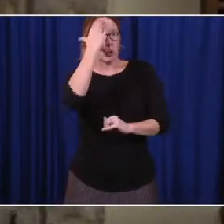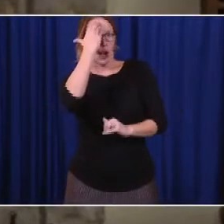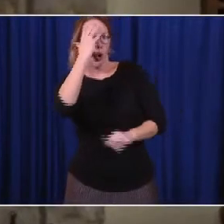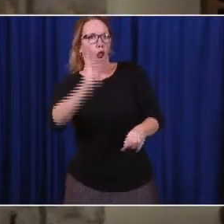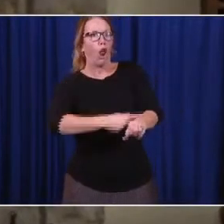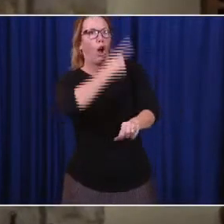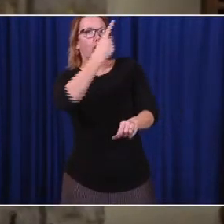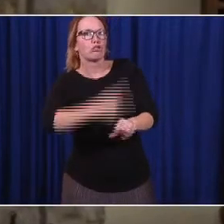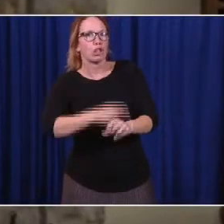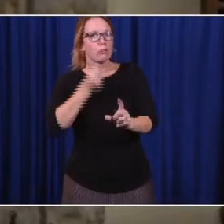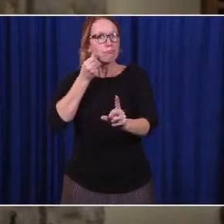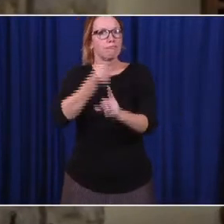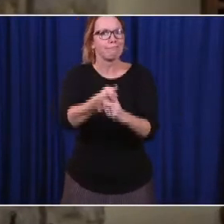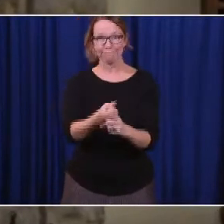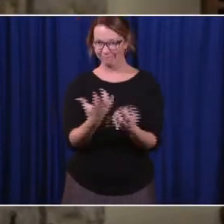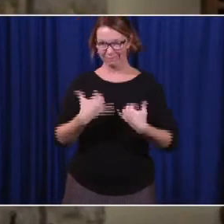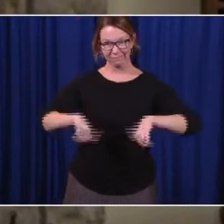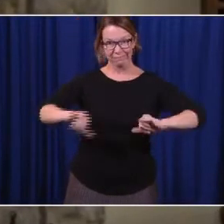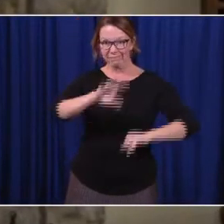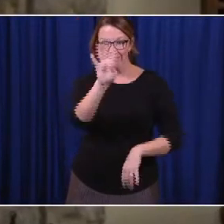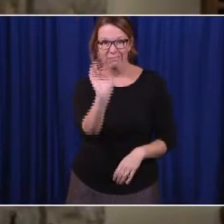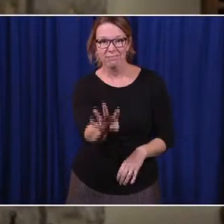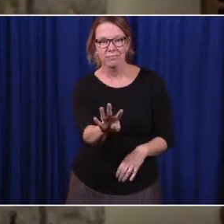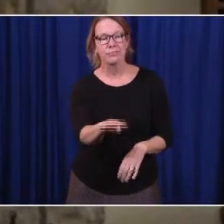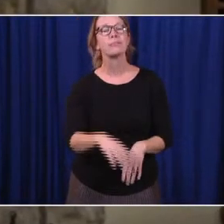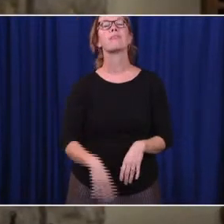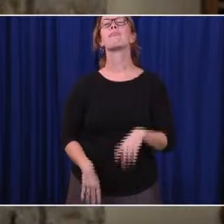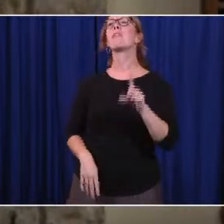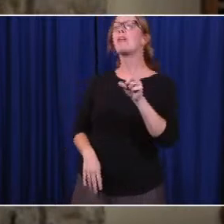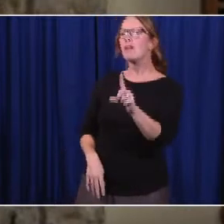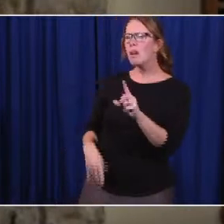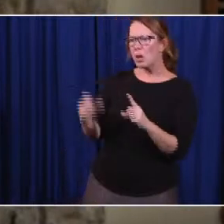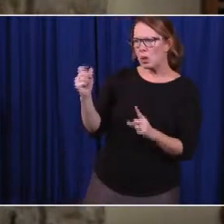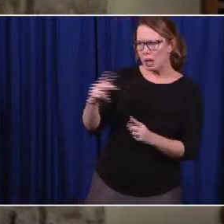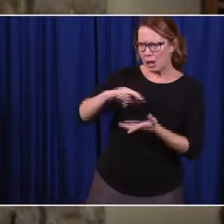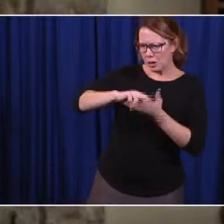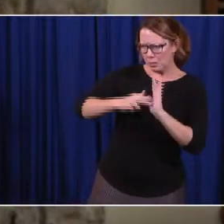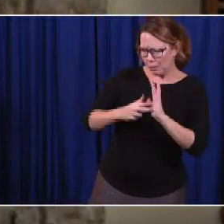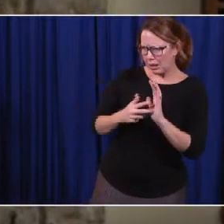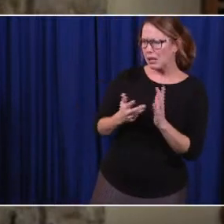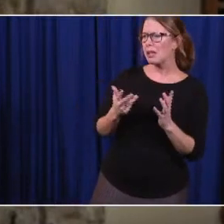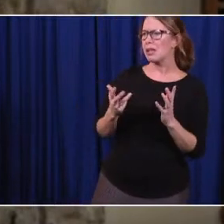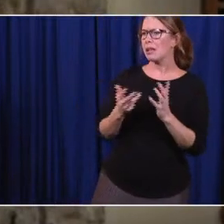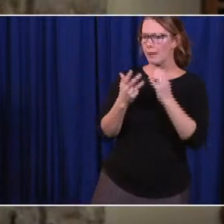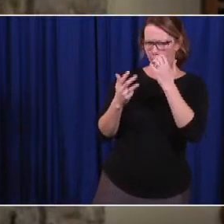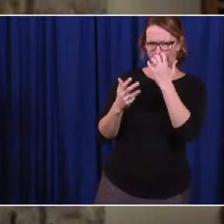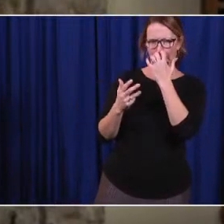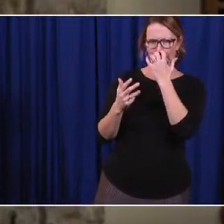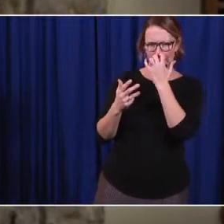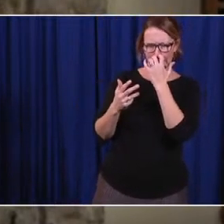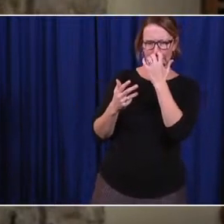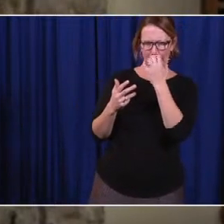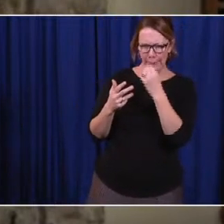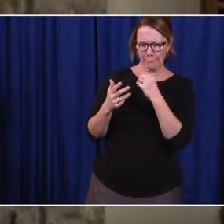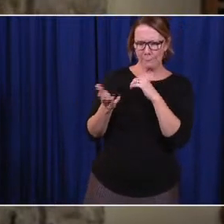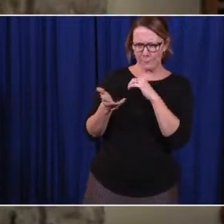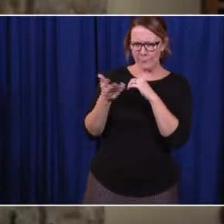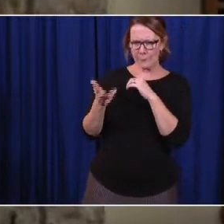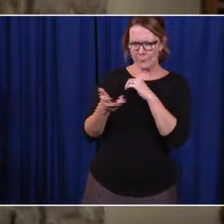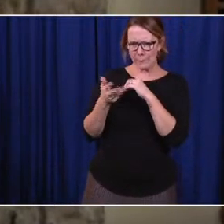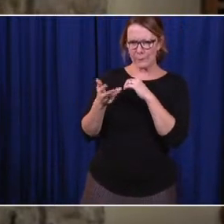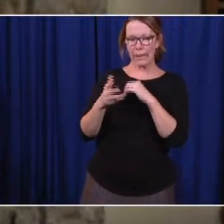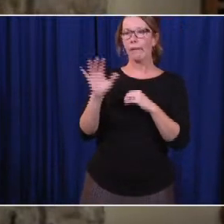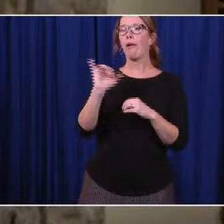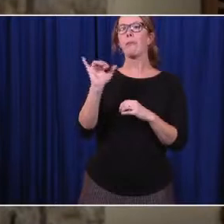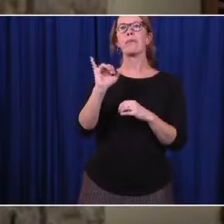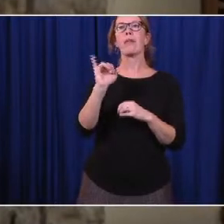So you really can't, when someone comes in, what you're saying is it's almost like you're playing sort of Russian roulette